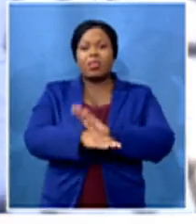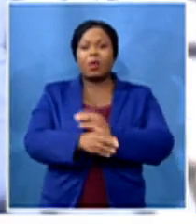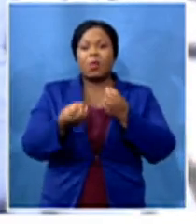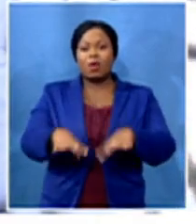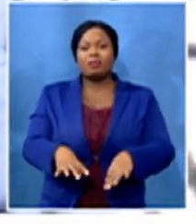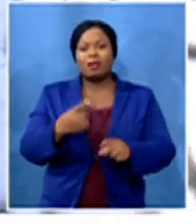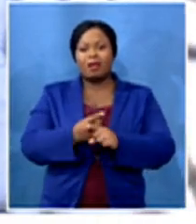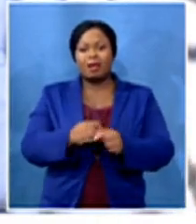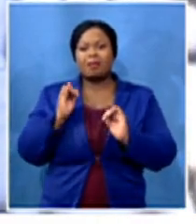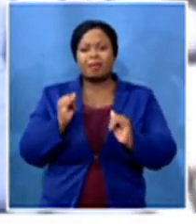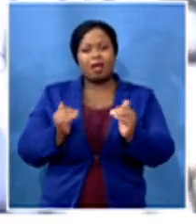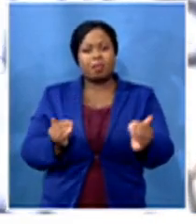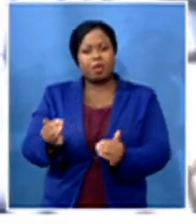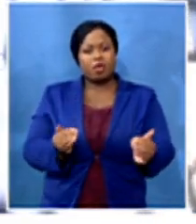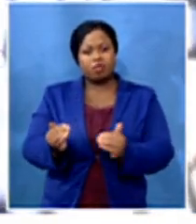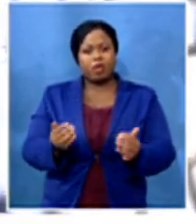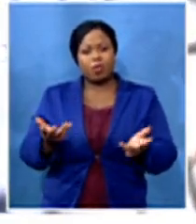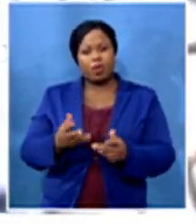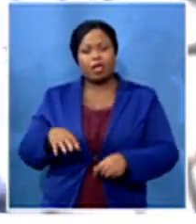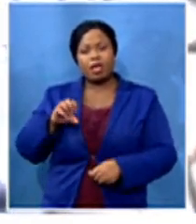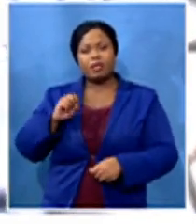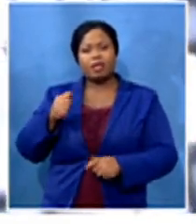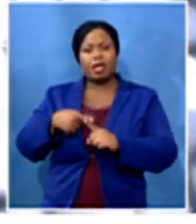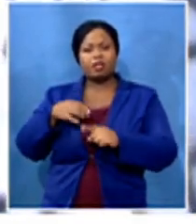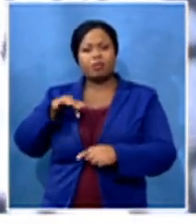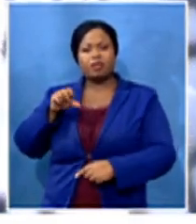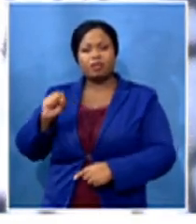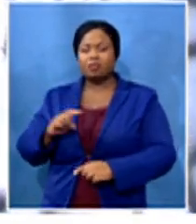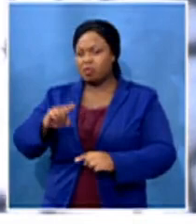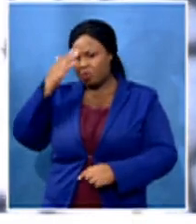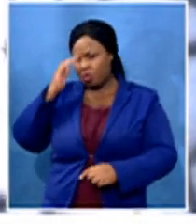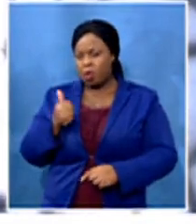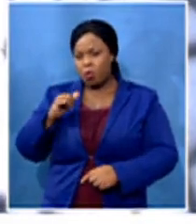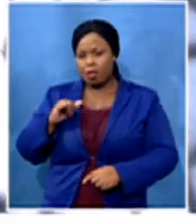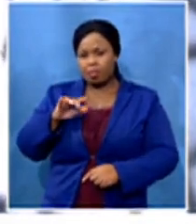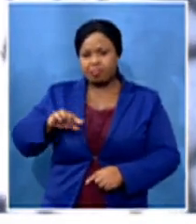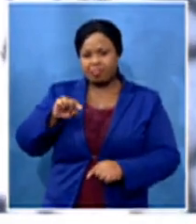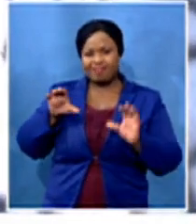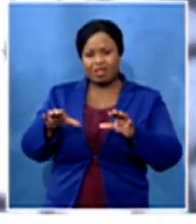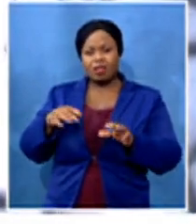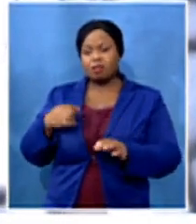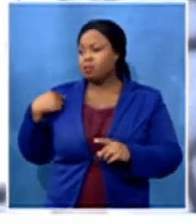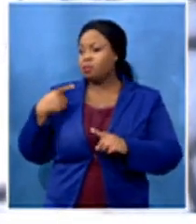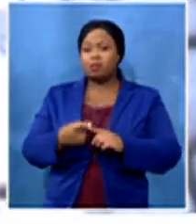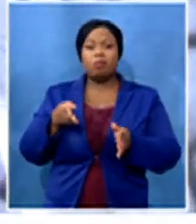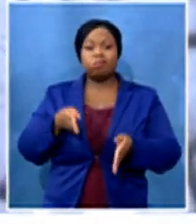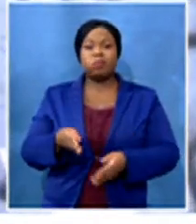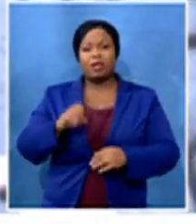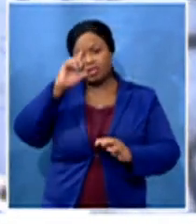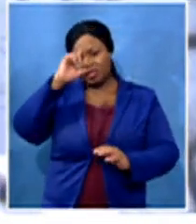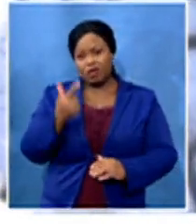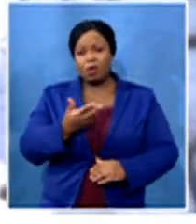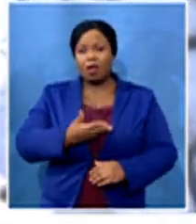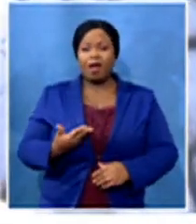bad management at SAA Express. We know that these people have been here since 7:30. We were here